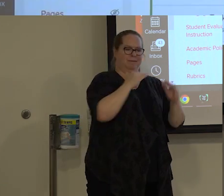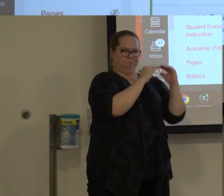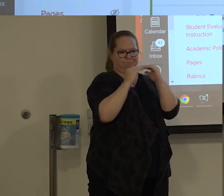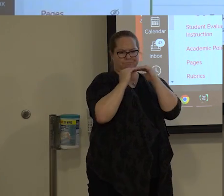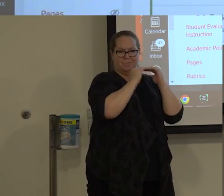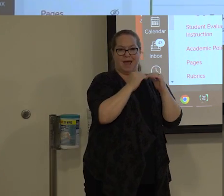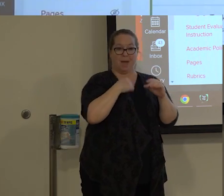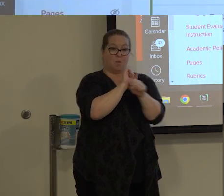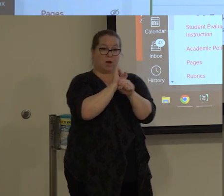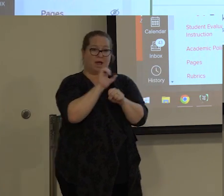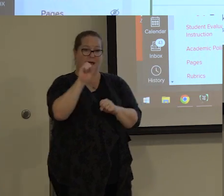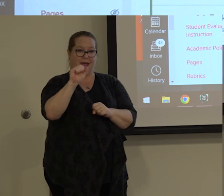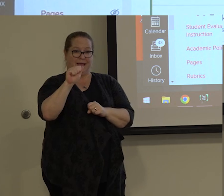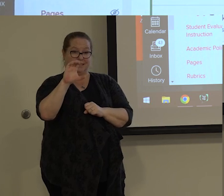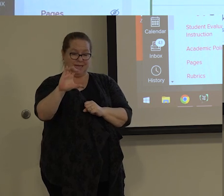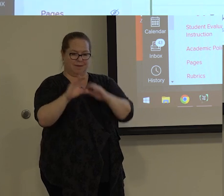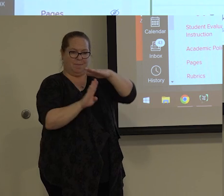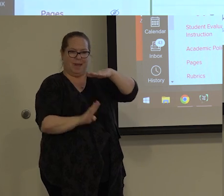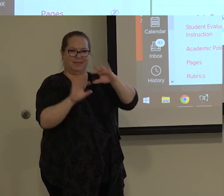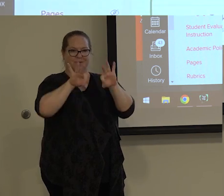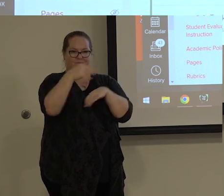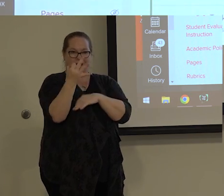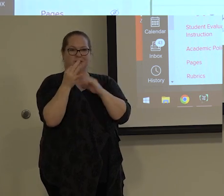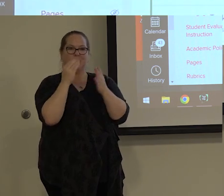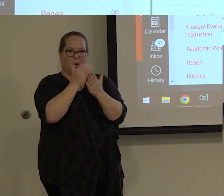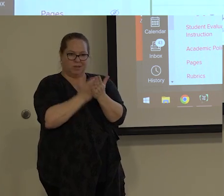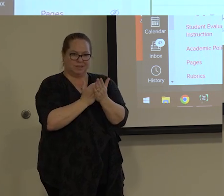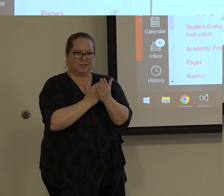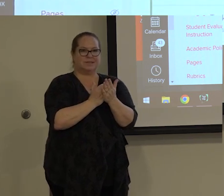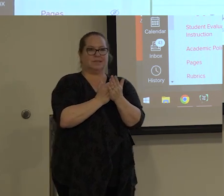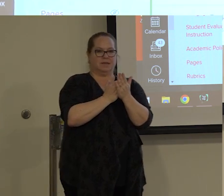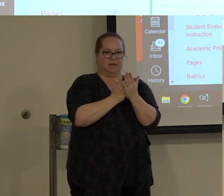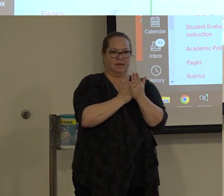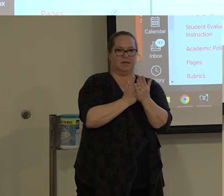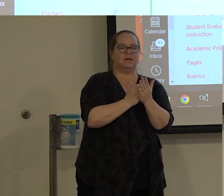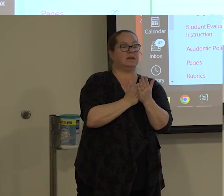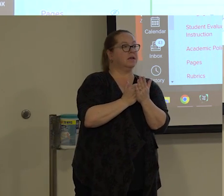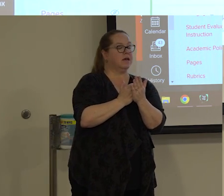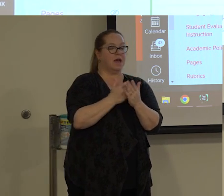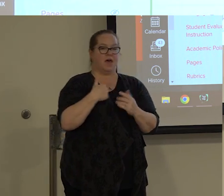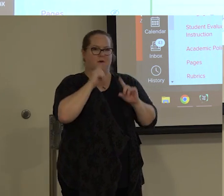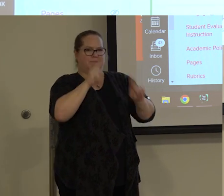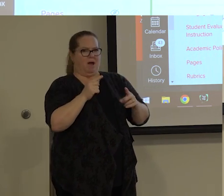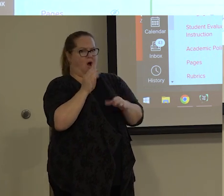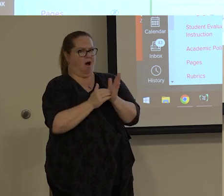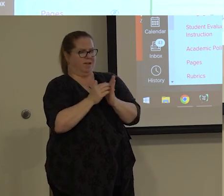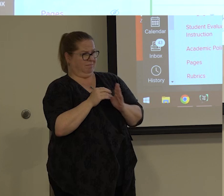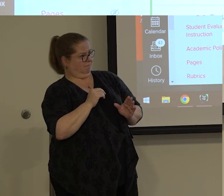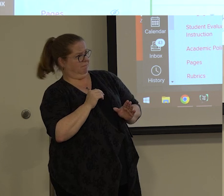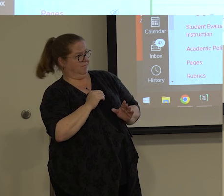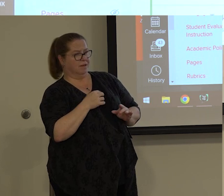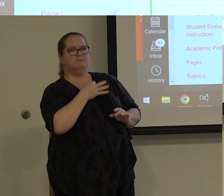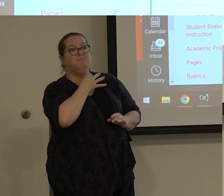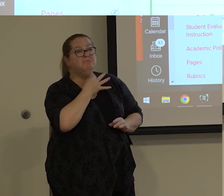working on asynchronous basic French courses, asynchronous basic French language classes, a response I often get is